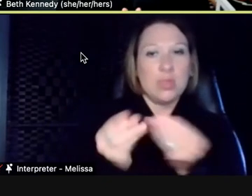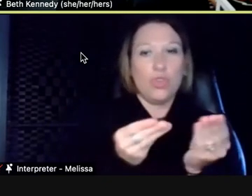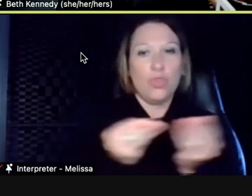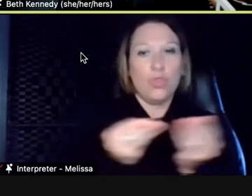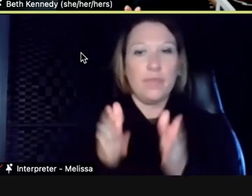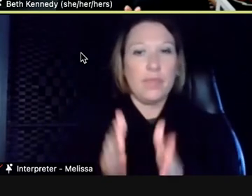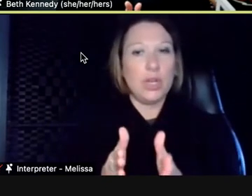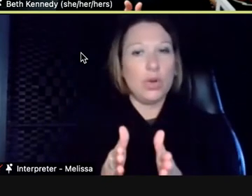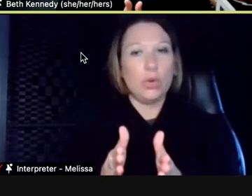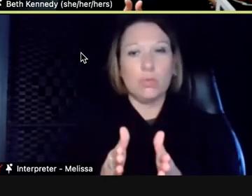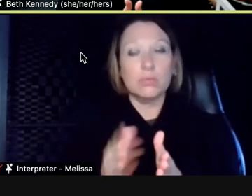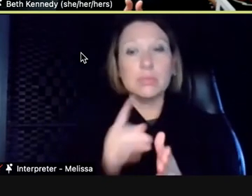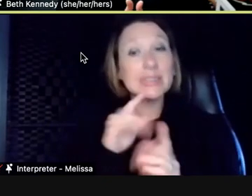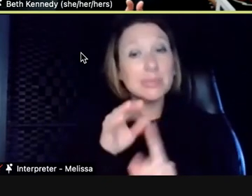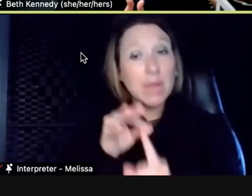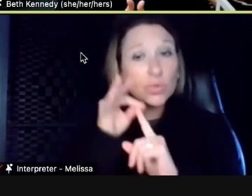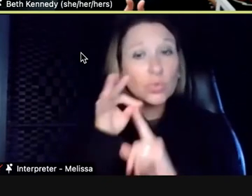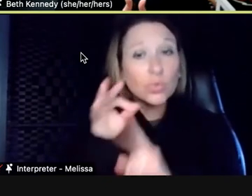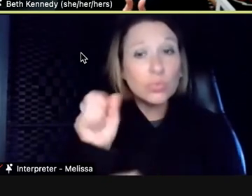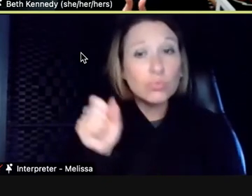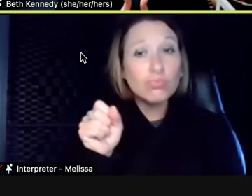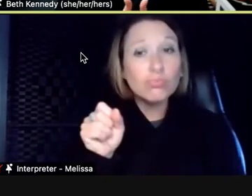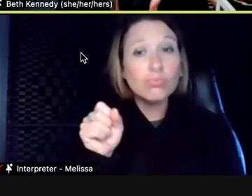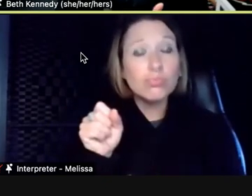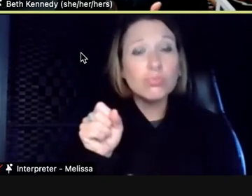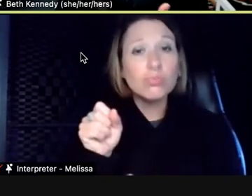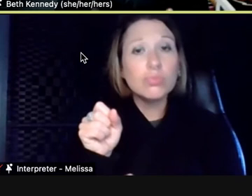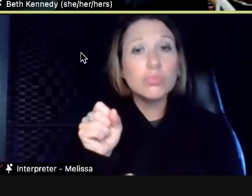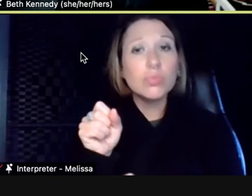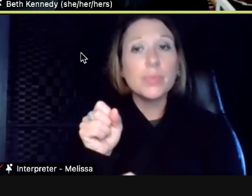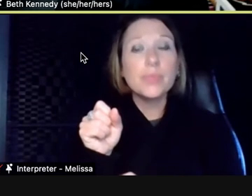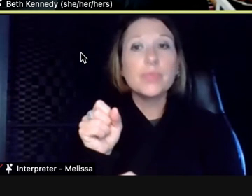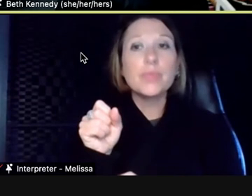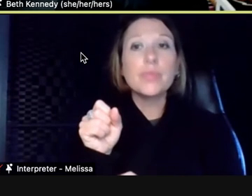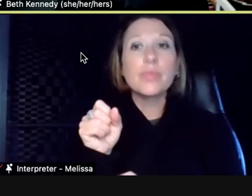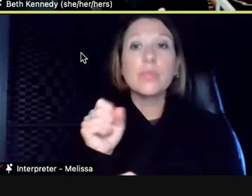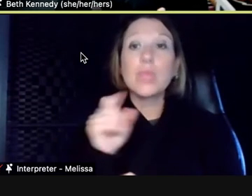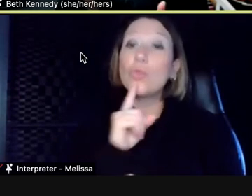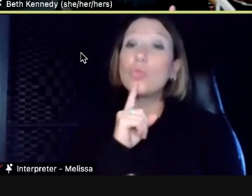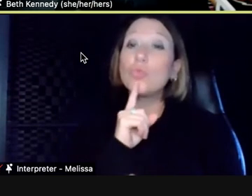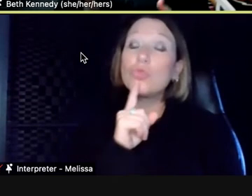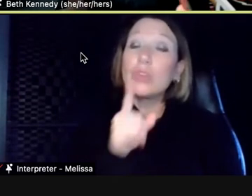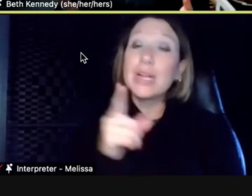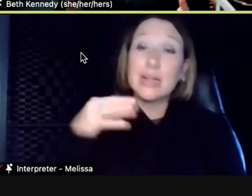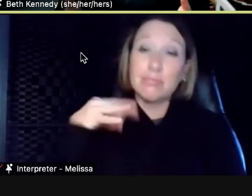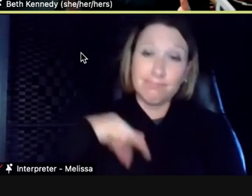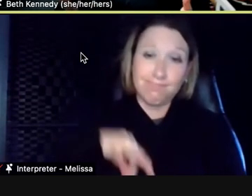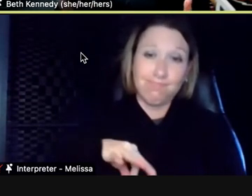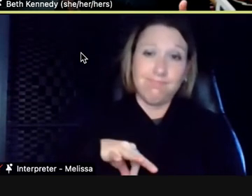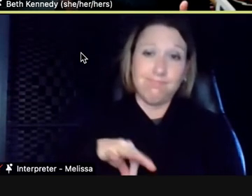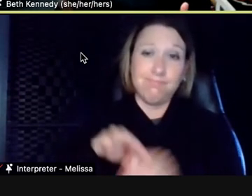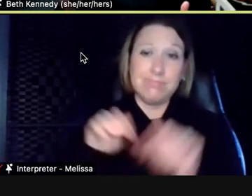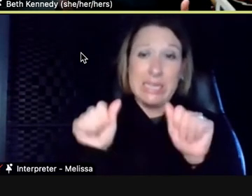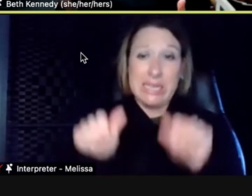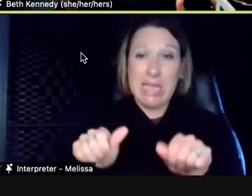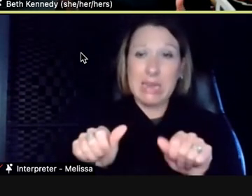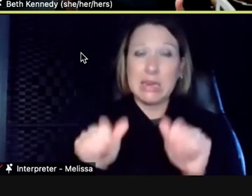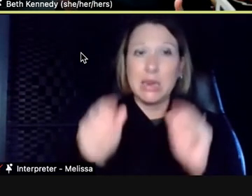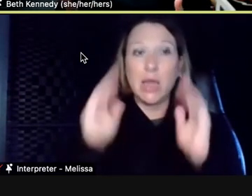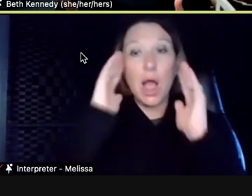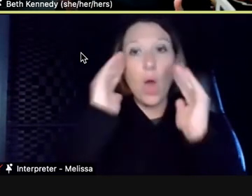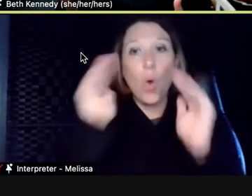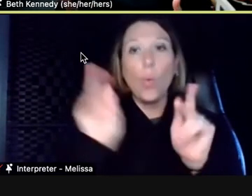It's special and it can really be a benefit. And I hope that's how people learn to think